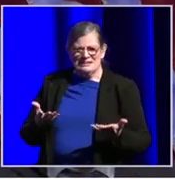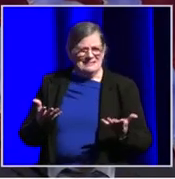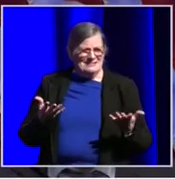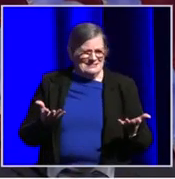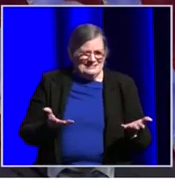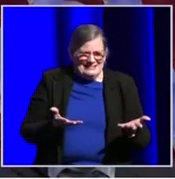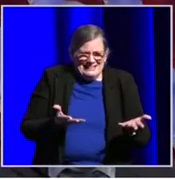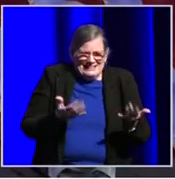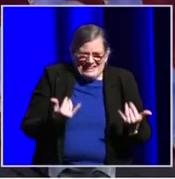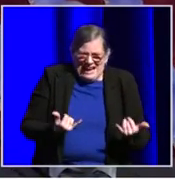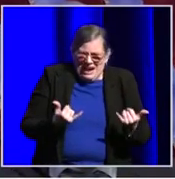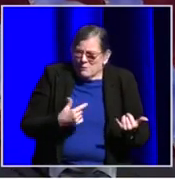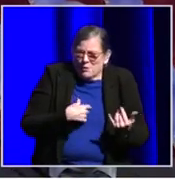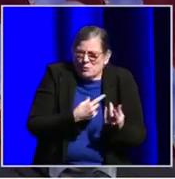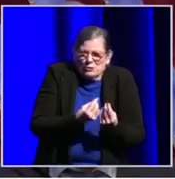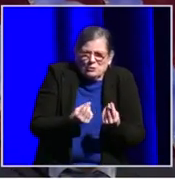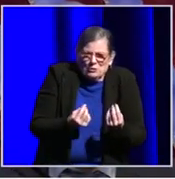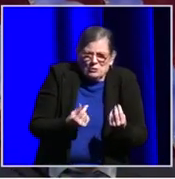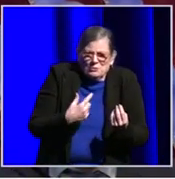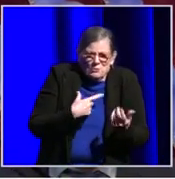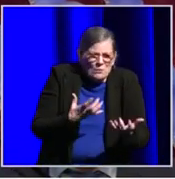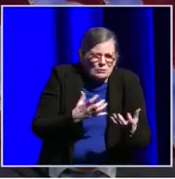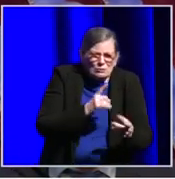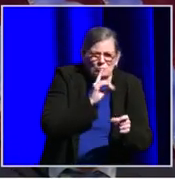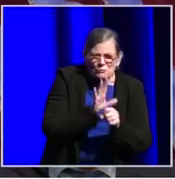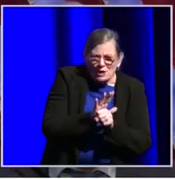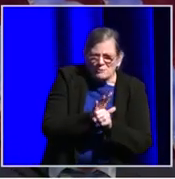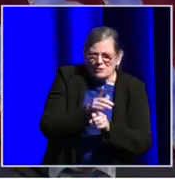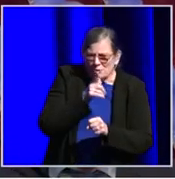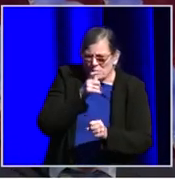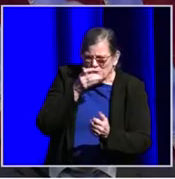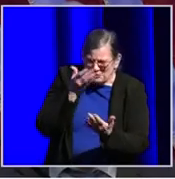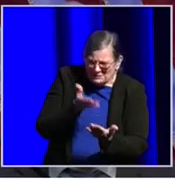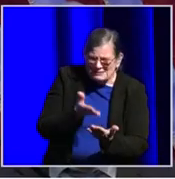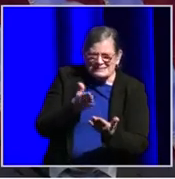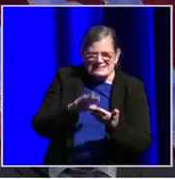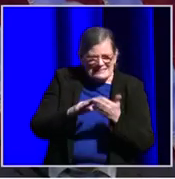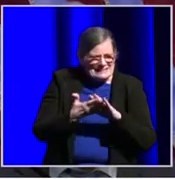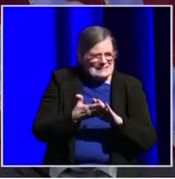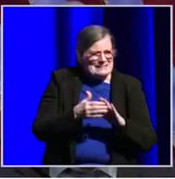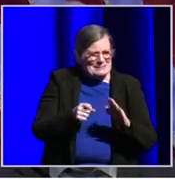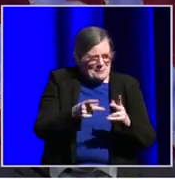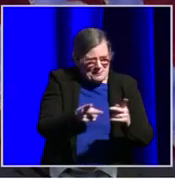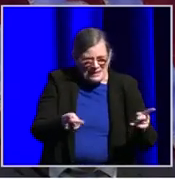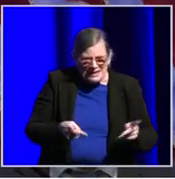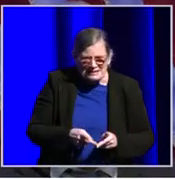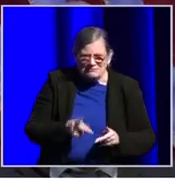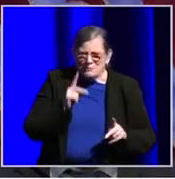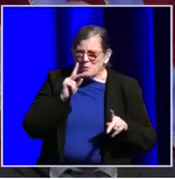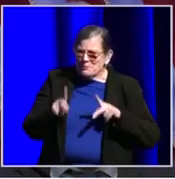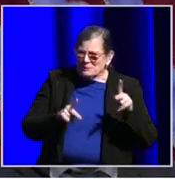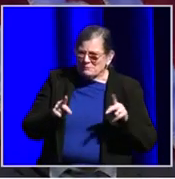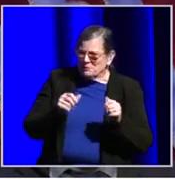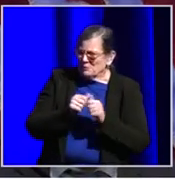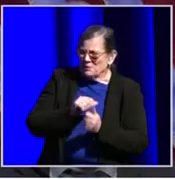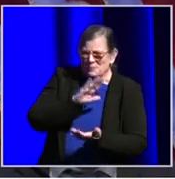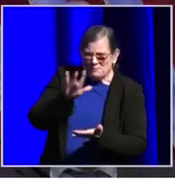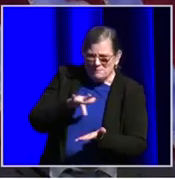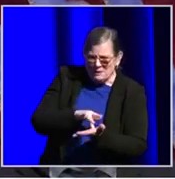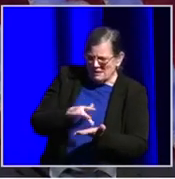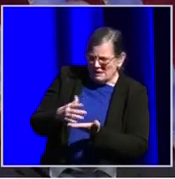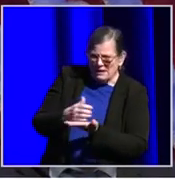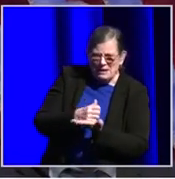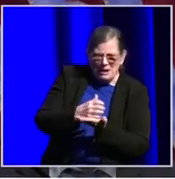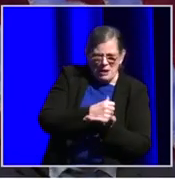is promising to make sure that this city is a place where people with middle incomes choose to